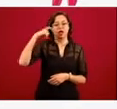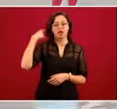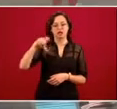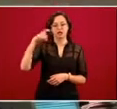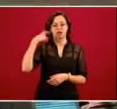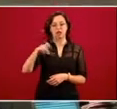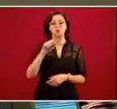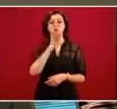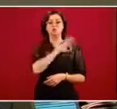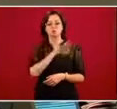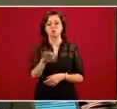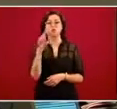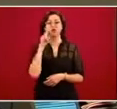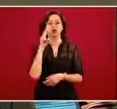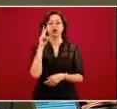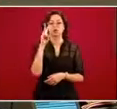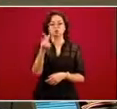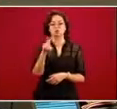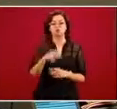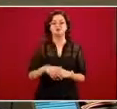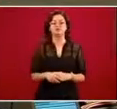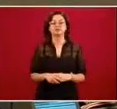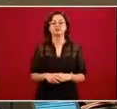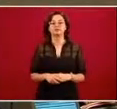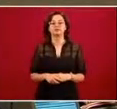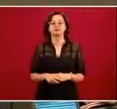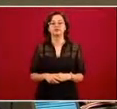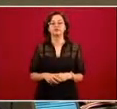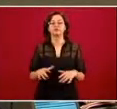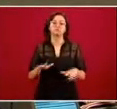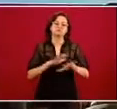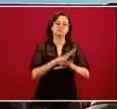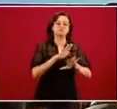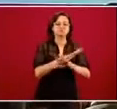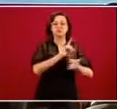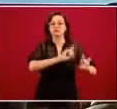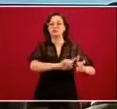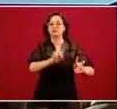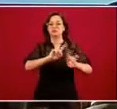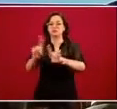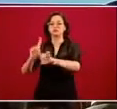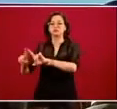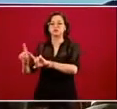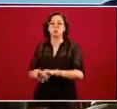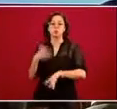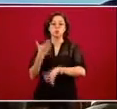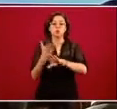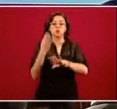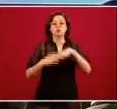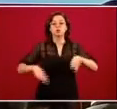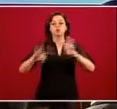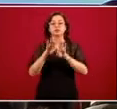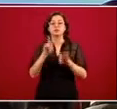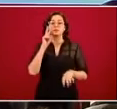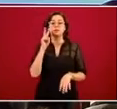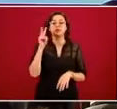about 40 something percent of decrease in the state of Querétaro.